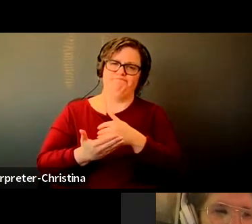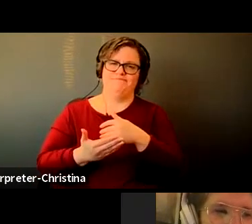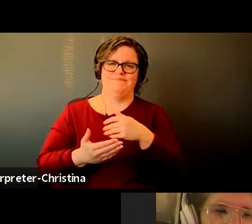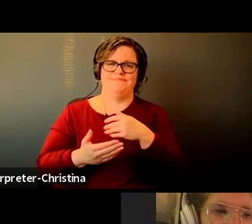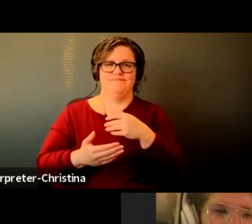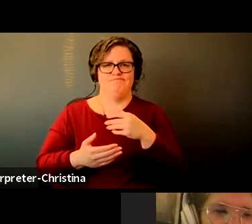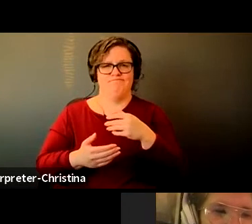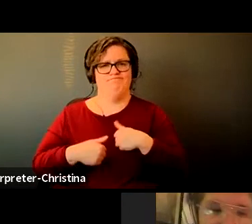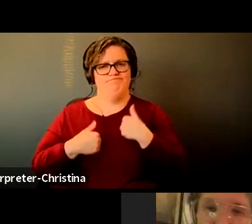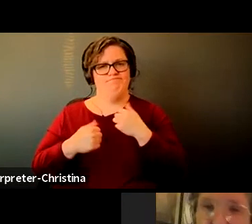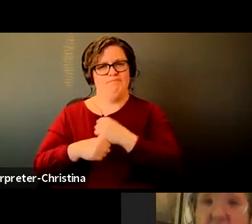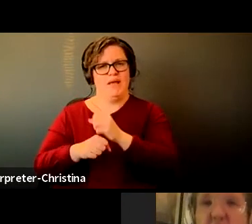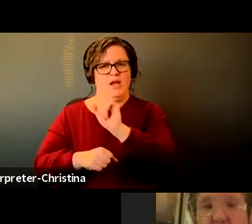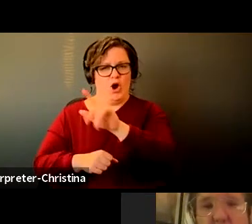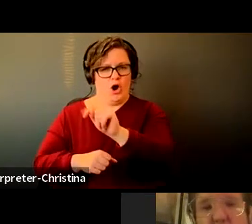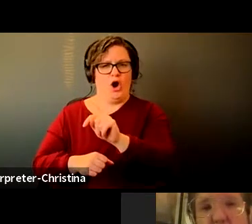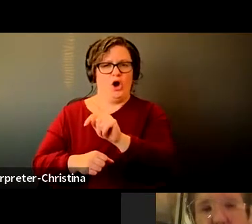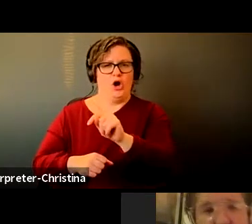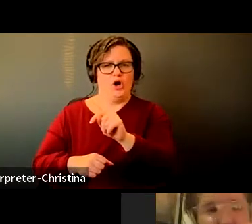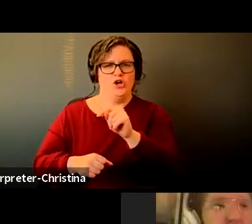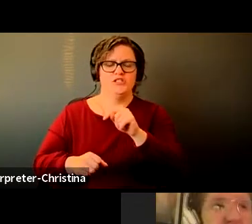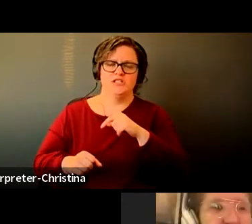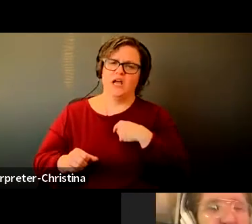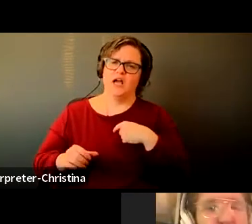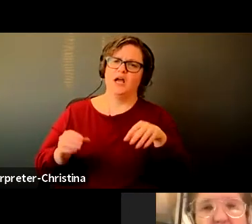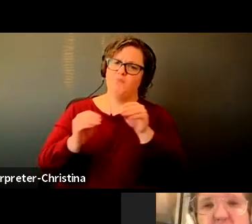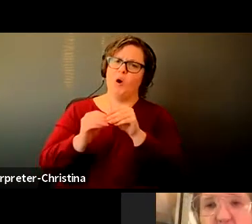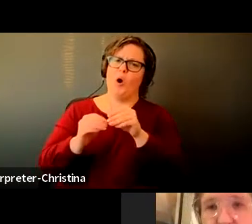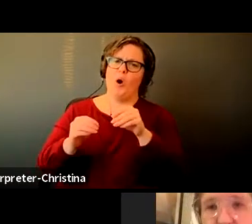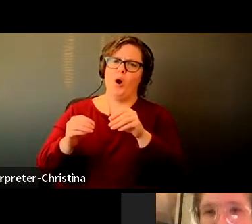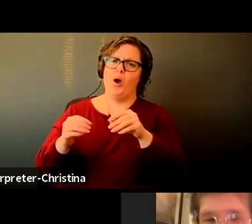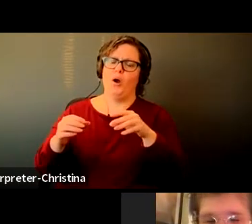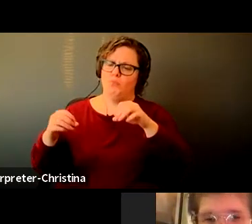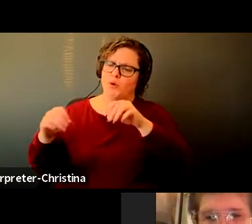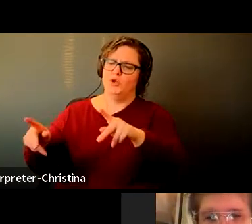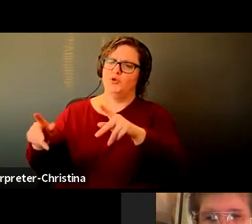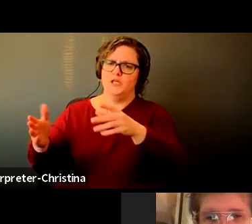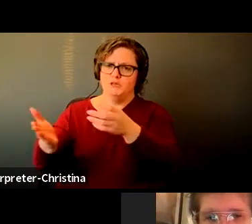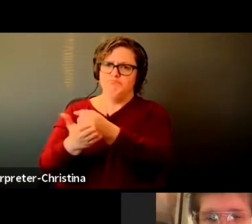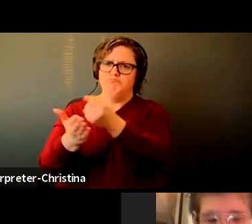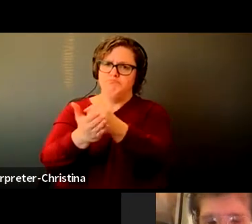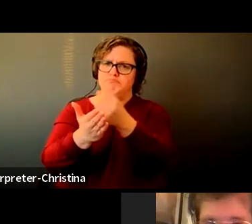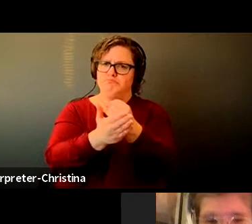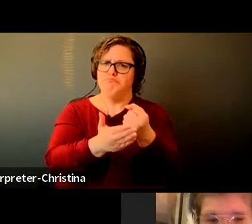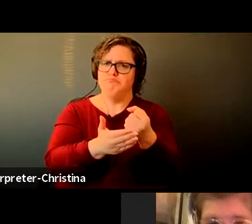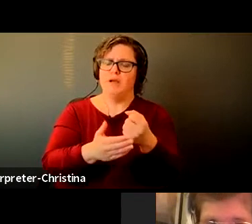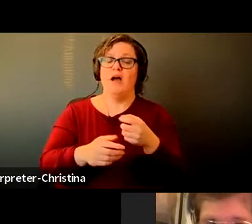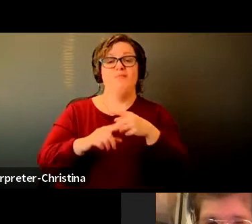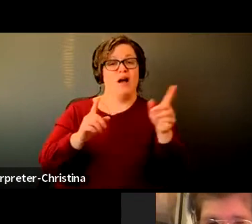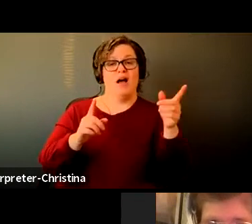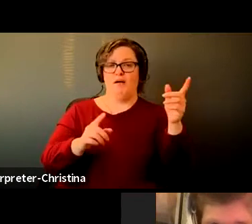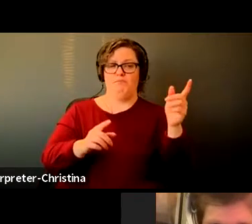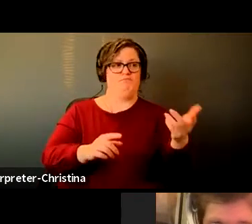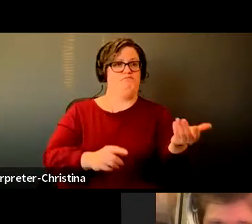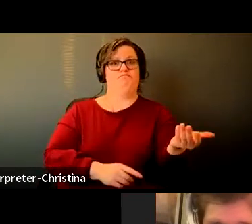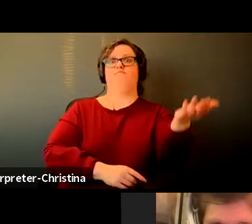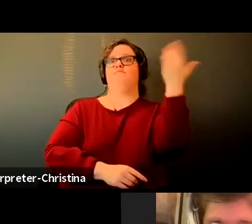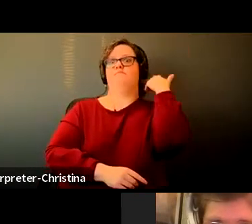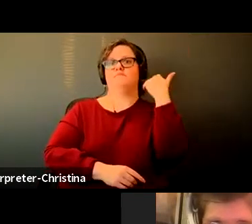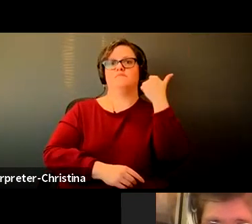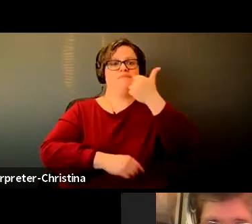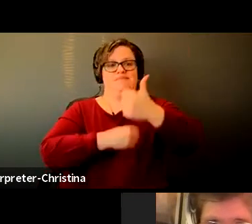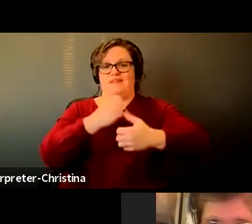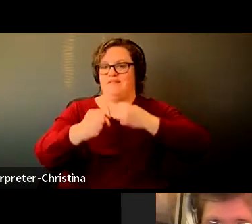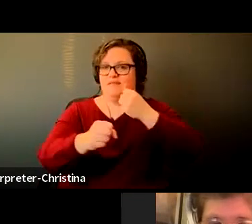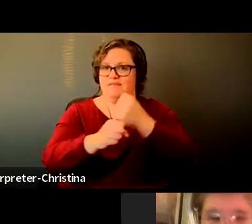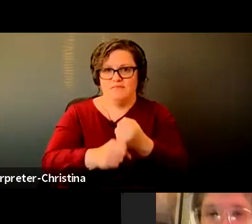institutional doors that have been opened to me over the past few years. But like, for 10 years before any of that happened, like,